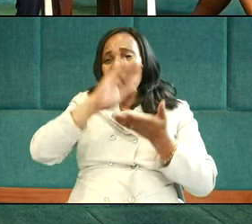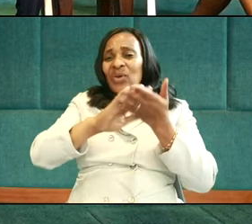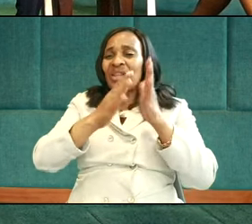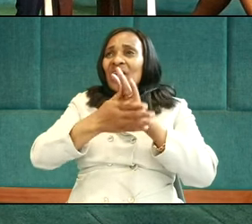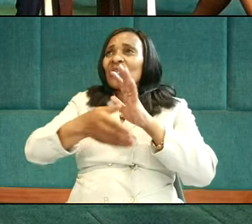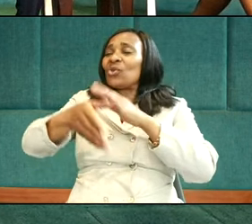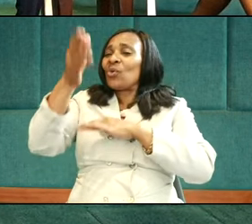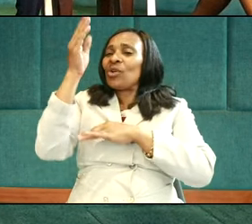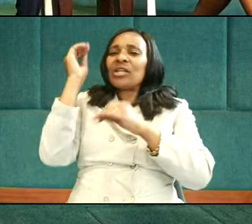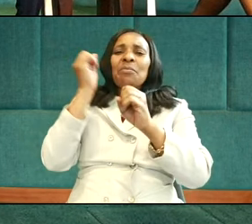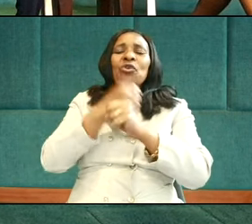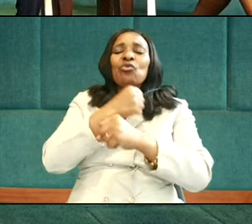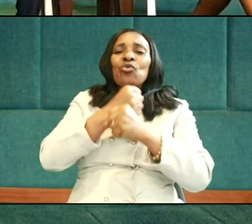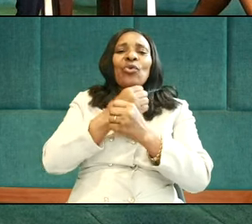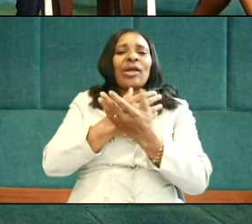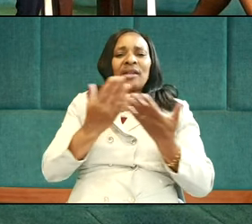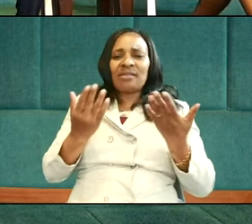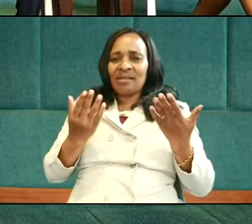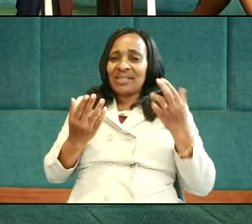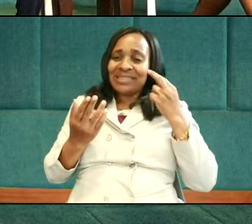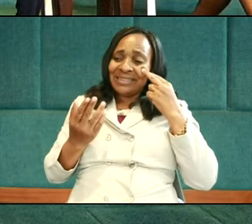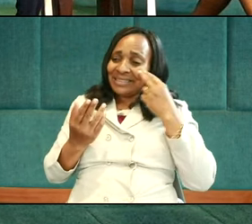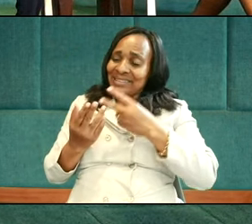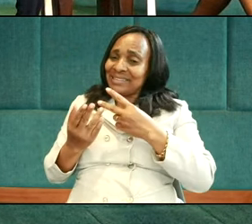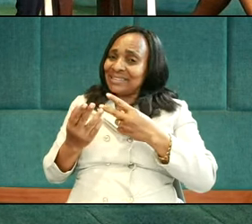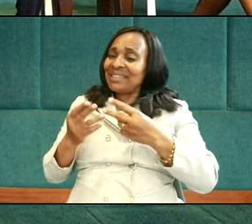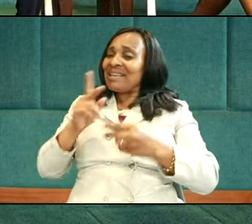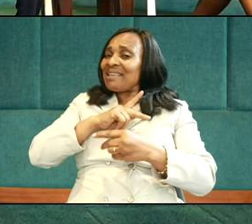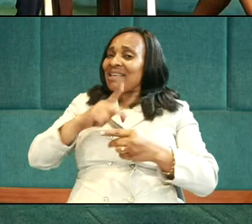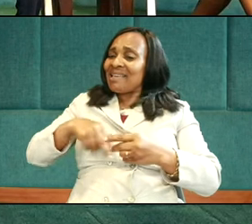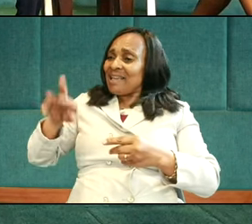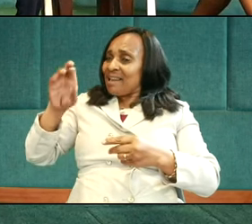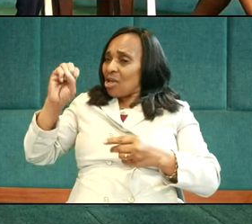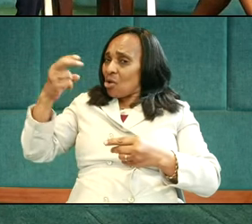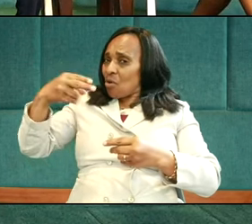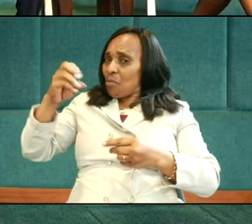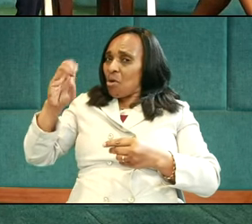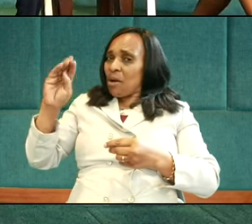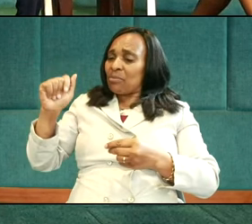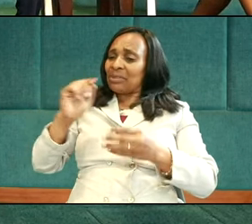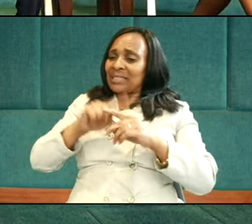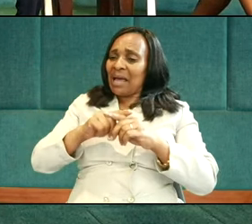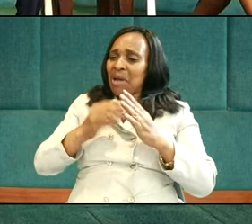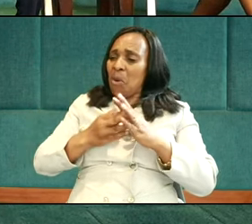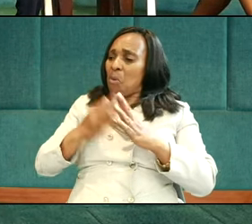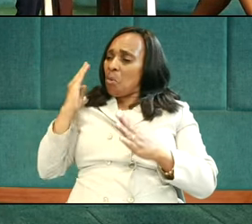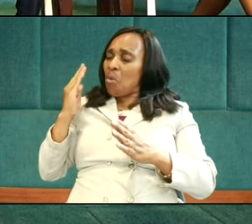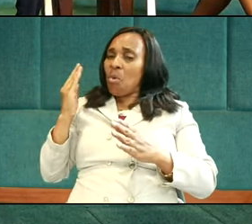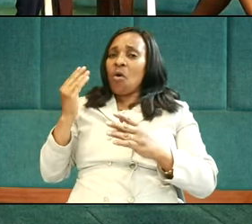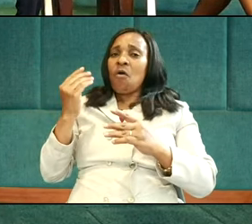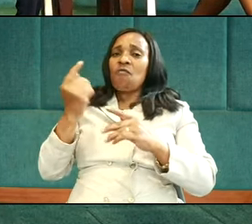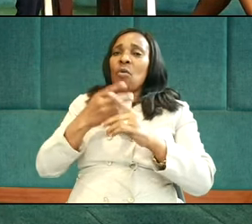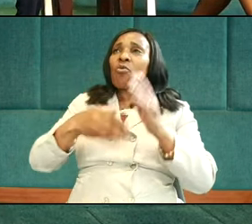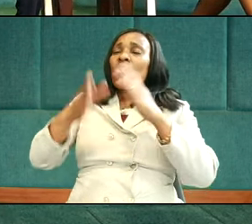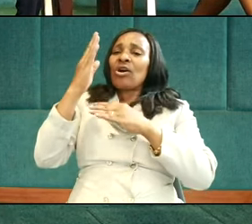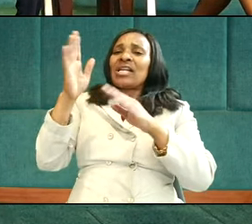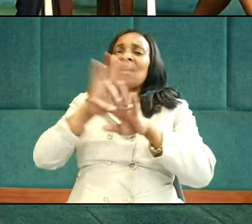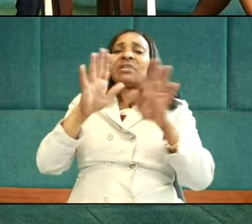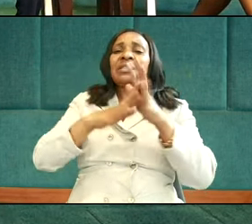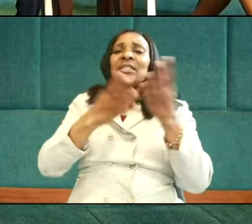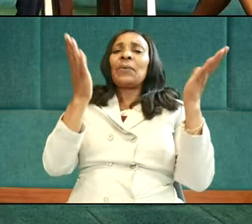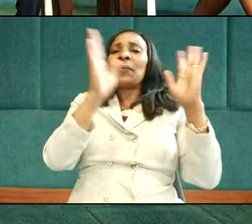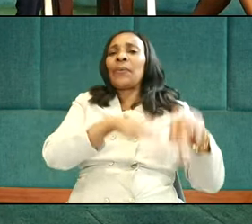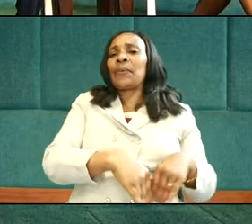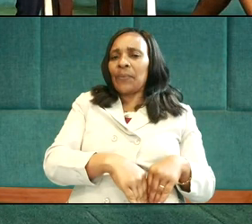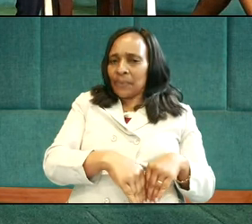God, you can't really do anything. We see Rehoboam, once he turned away from the Lord, everything just came crashing down. Mm.